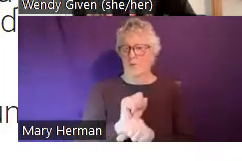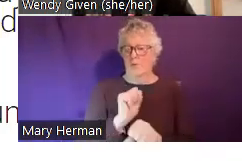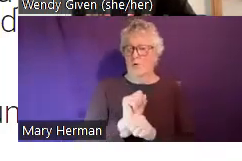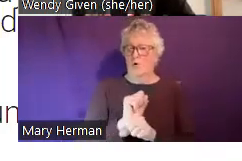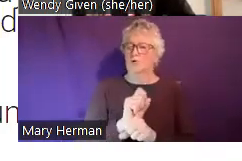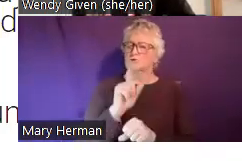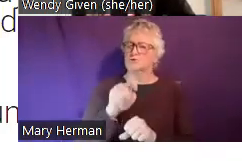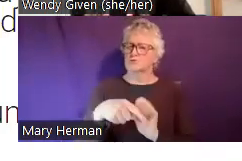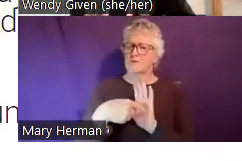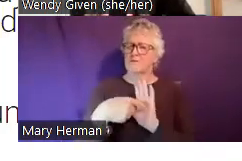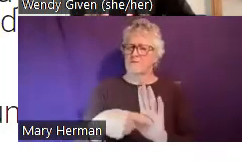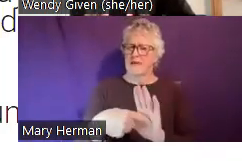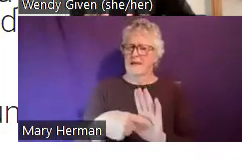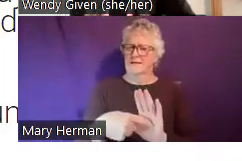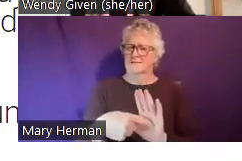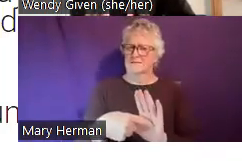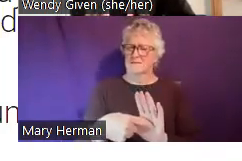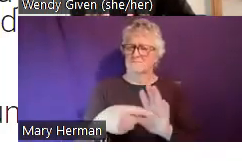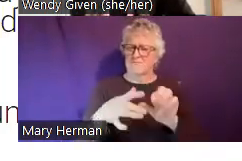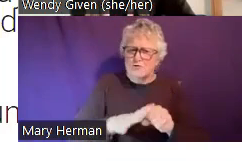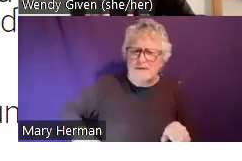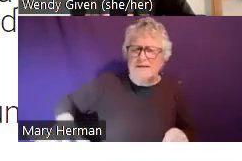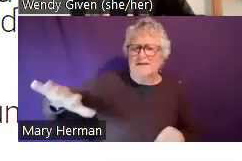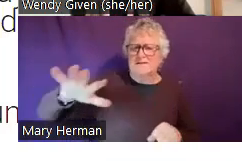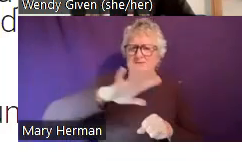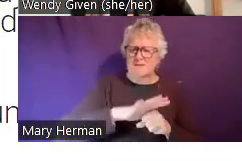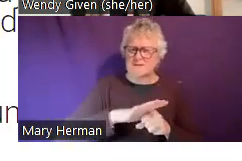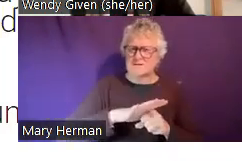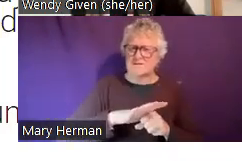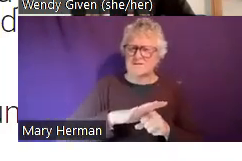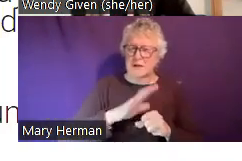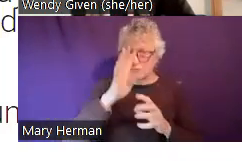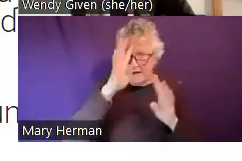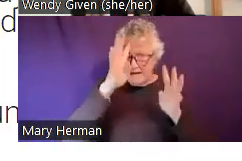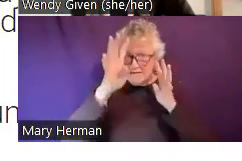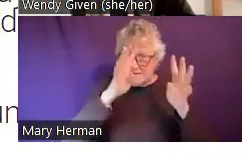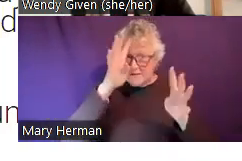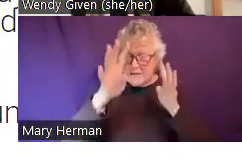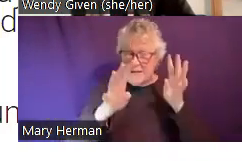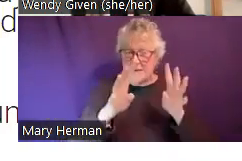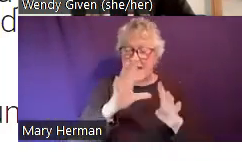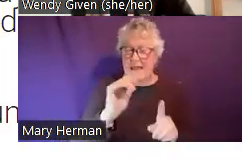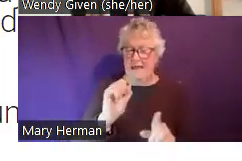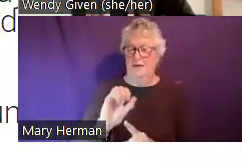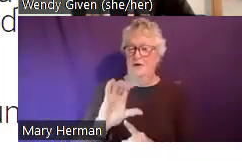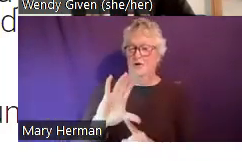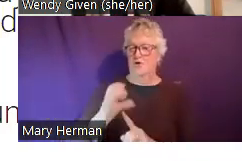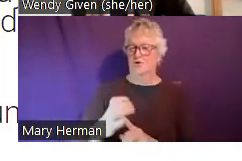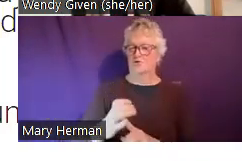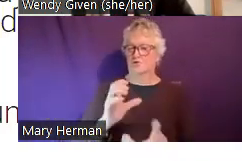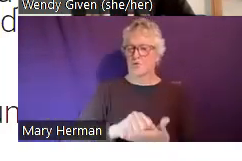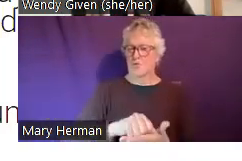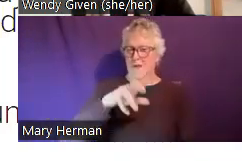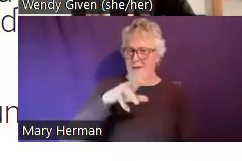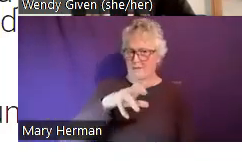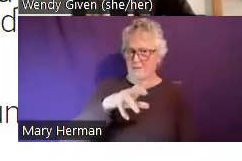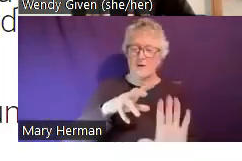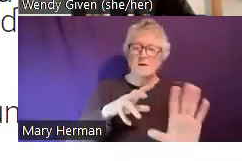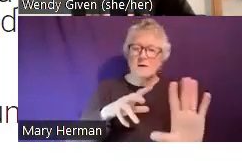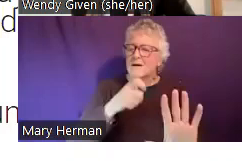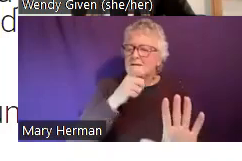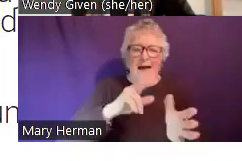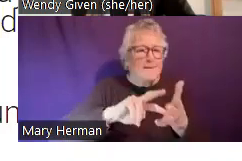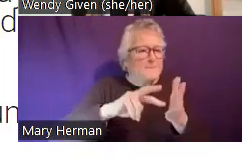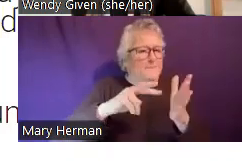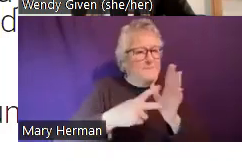region's creativity and cultural wealth. And you'll see that doesn't mean that the artist needs to come from the region to do